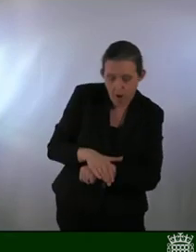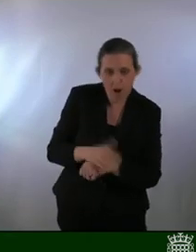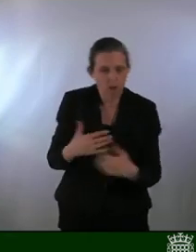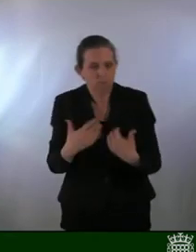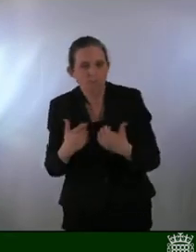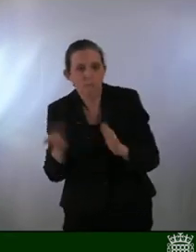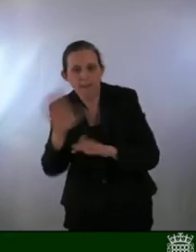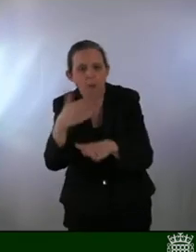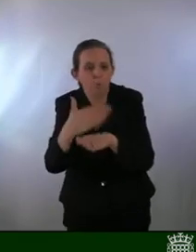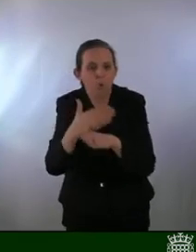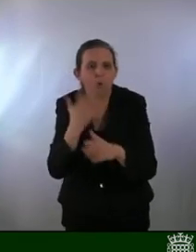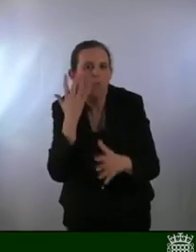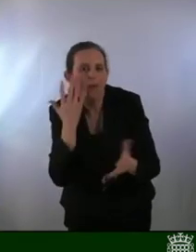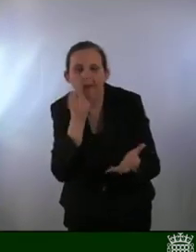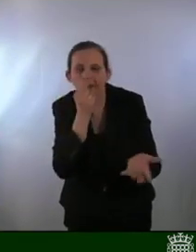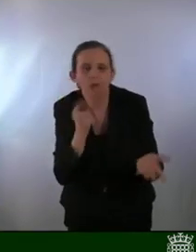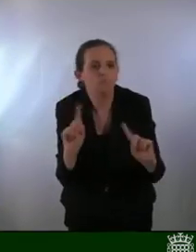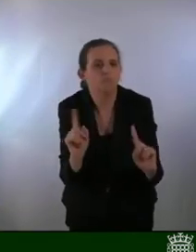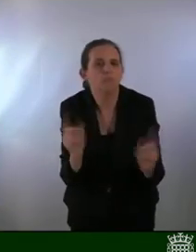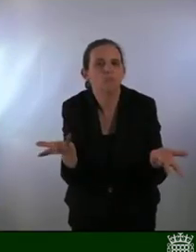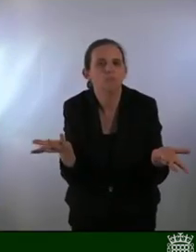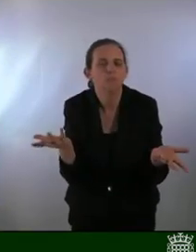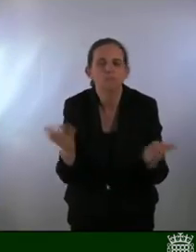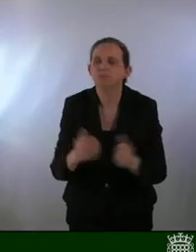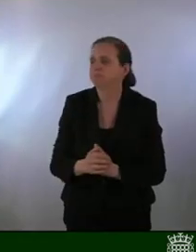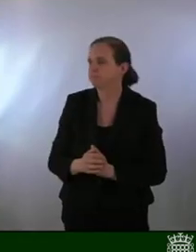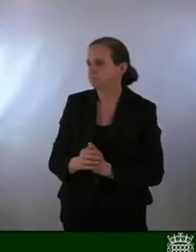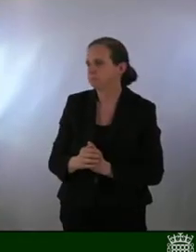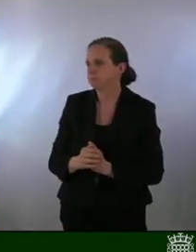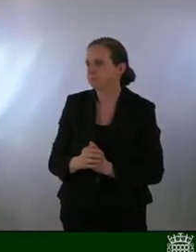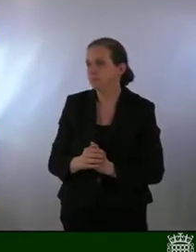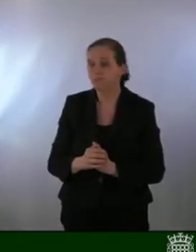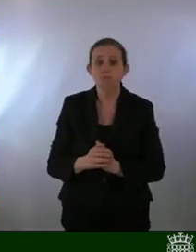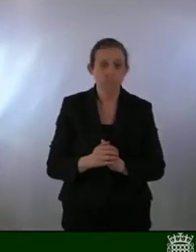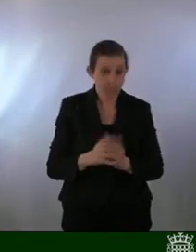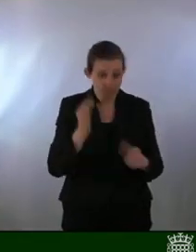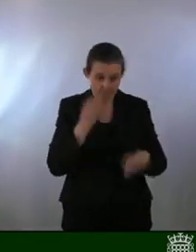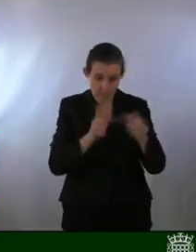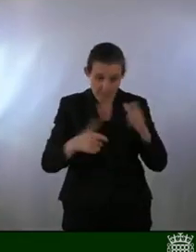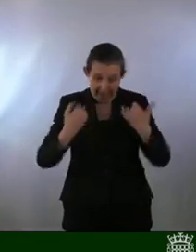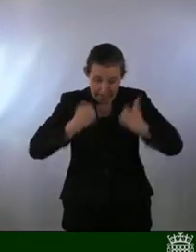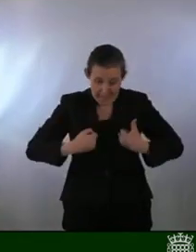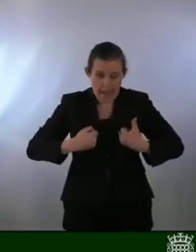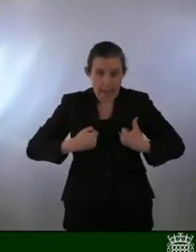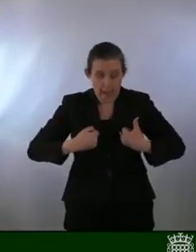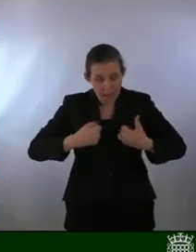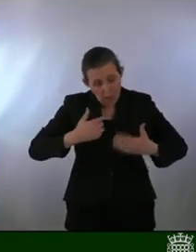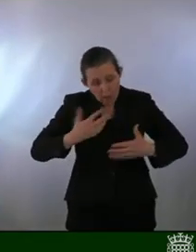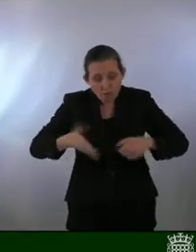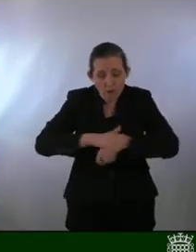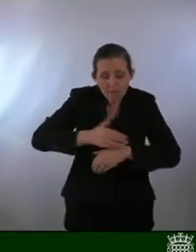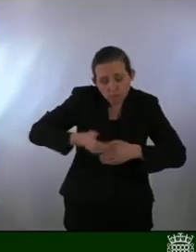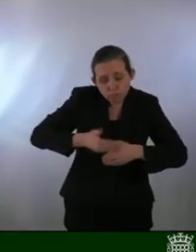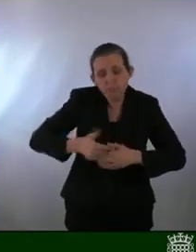and what the impact will be on that? Yes, most people tend to recover within the 7-day period from